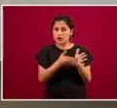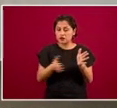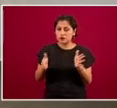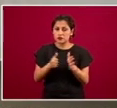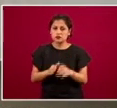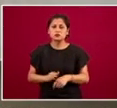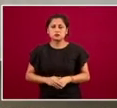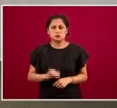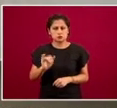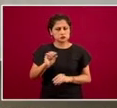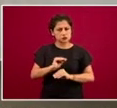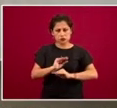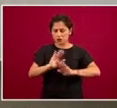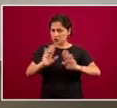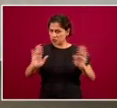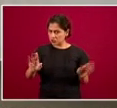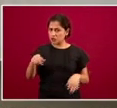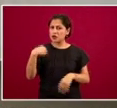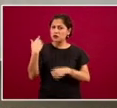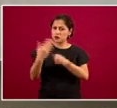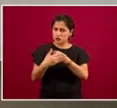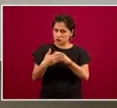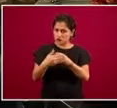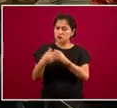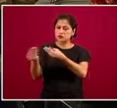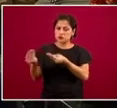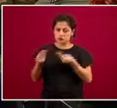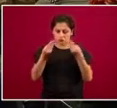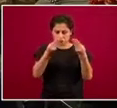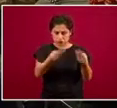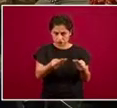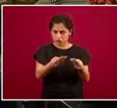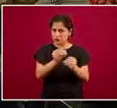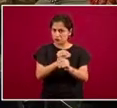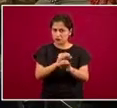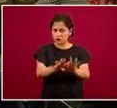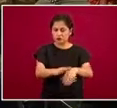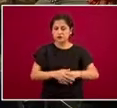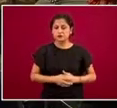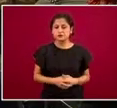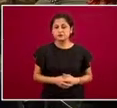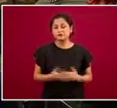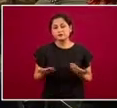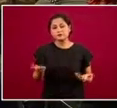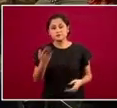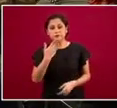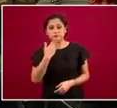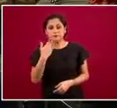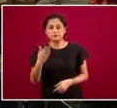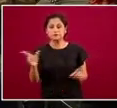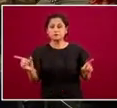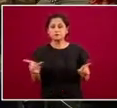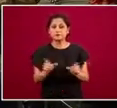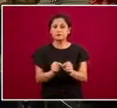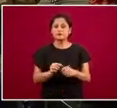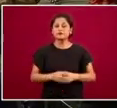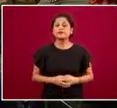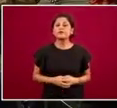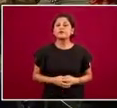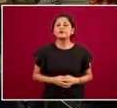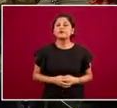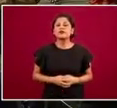between 35 and 60. I'm not too clear on the data. Yeah, we will prepare the information for you and we'll present it. Thank